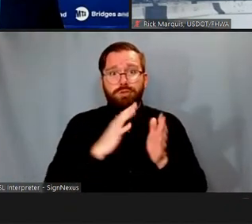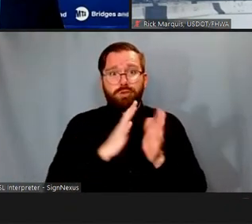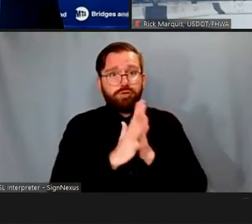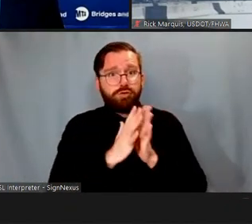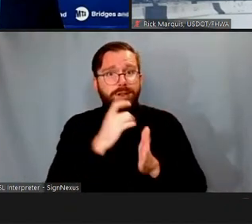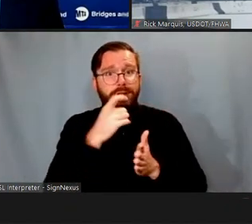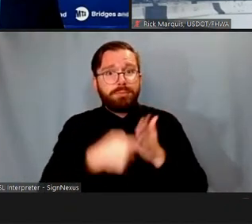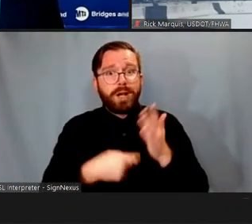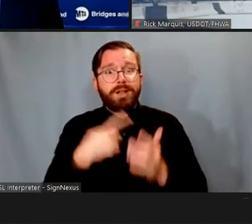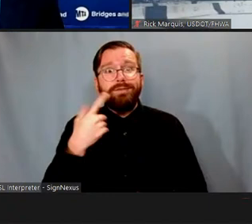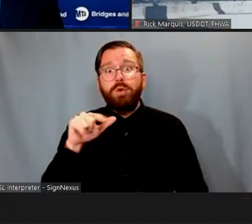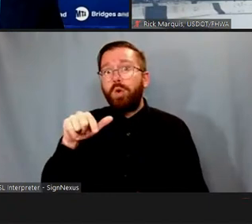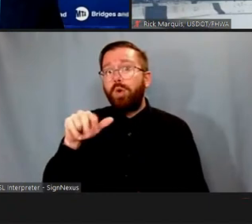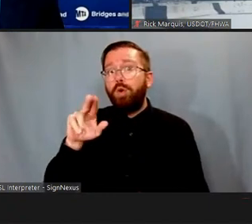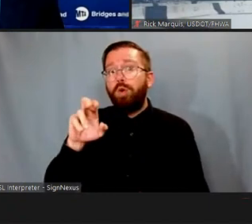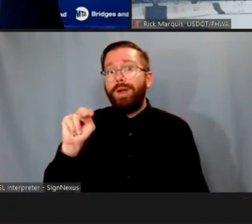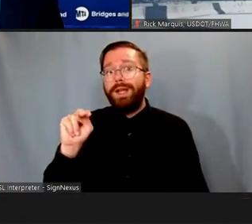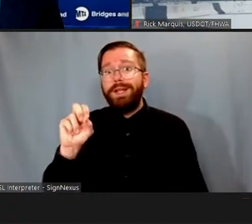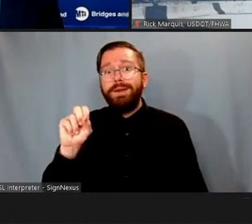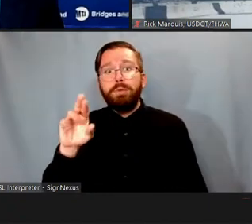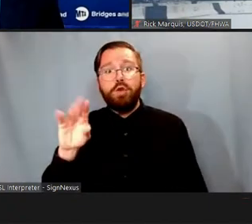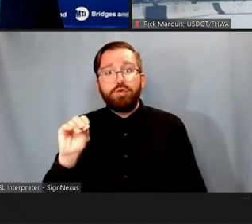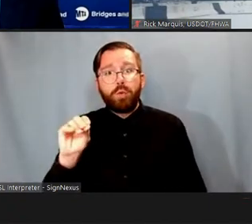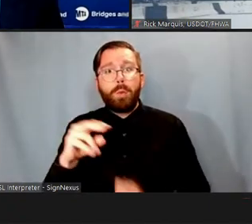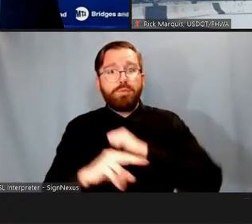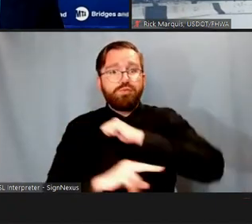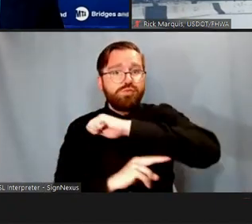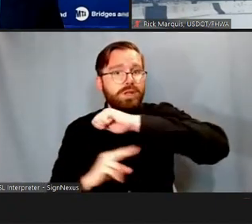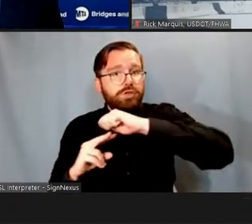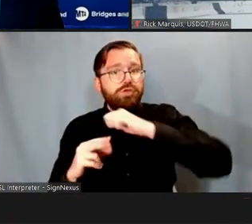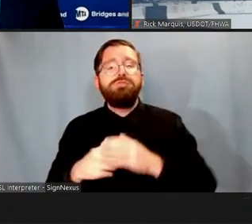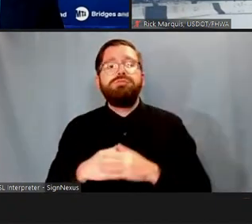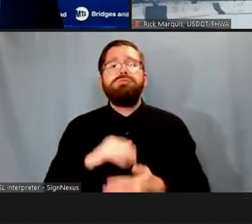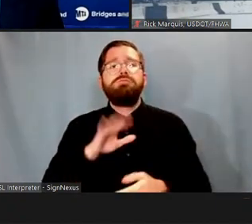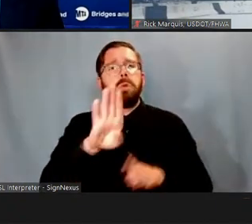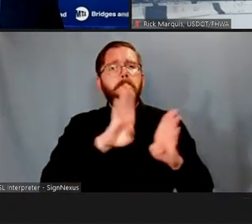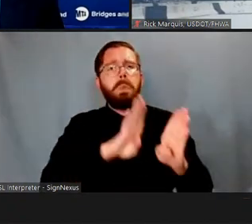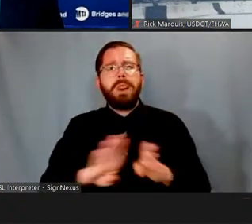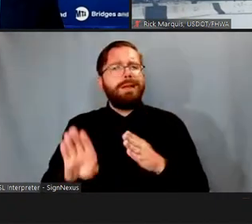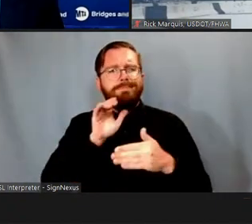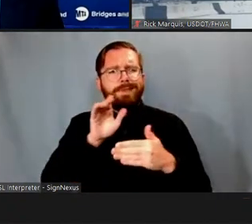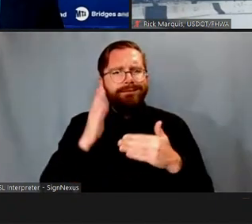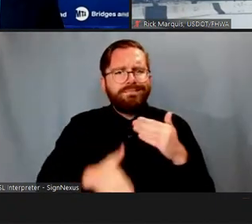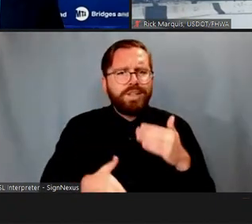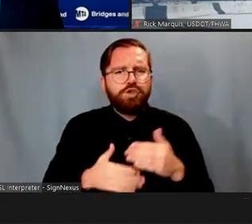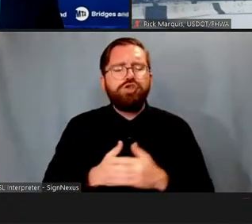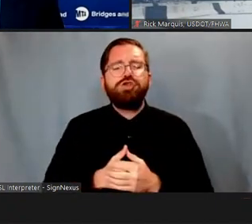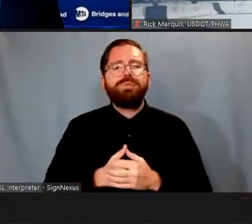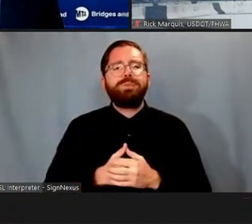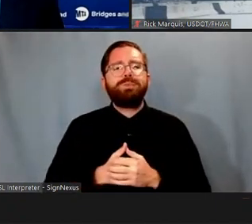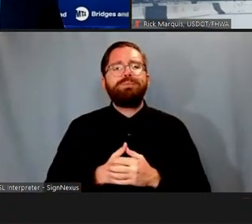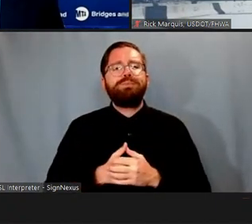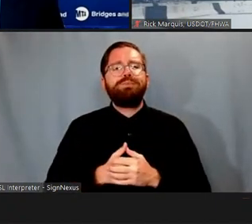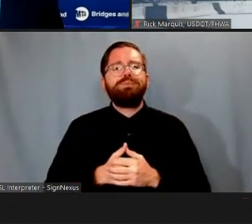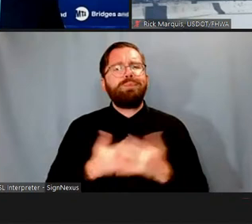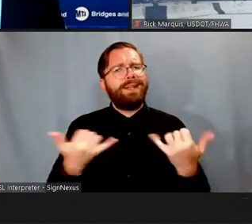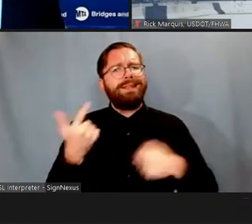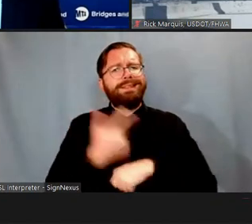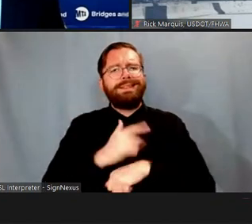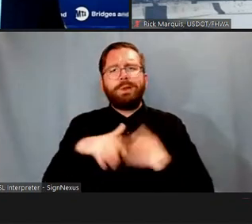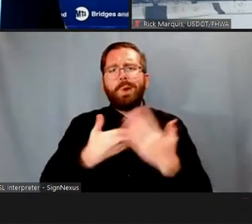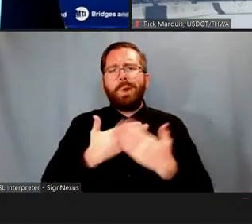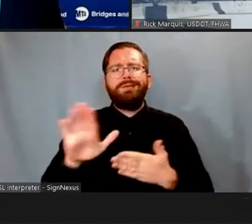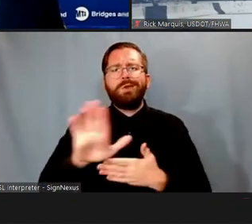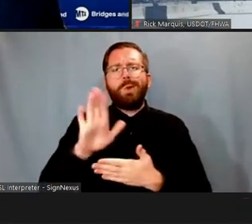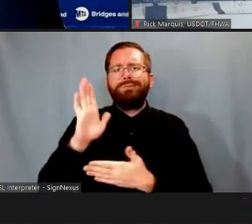your plan is incomplete for all of the different scenarios that you proposed this evening you did